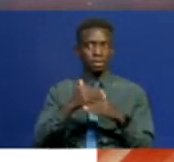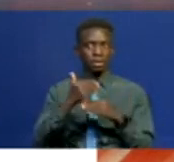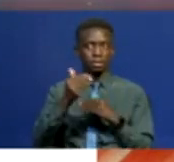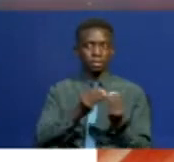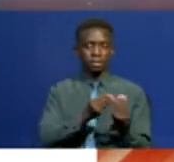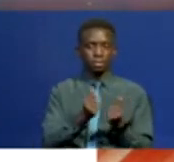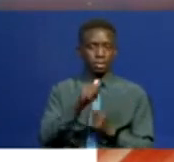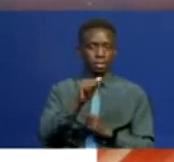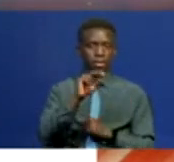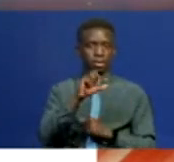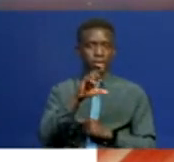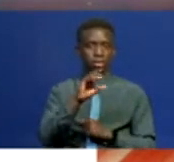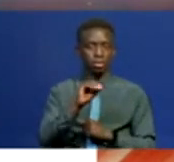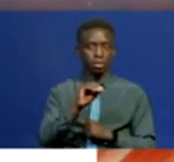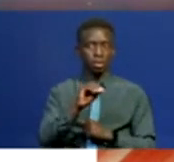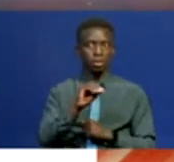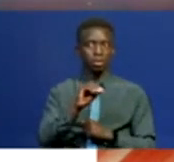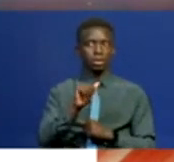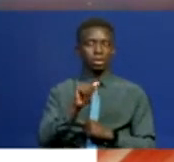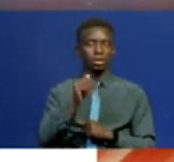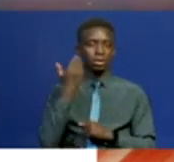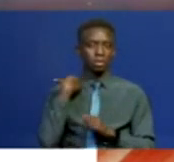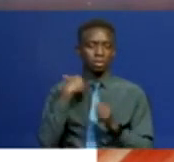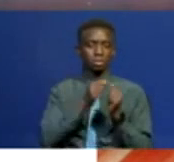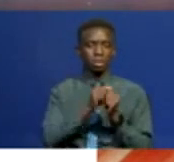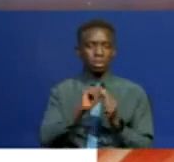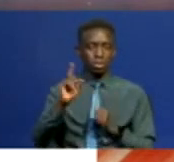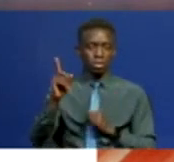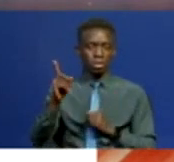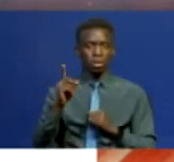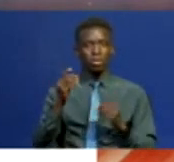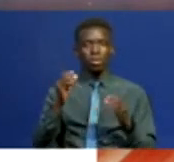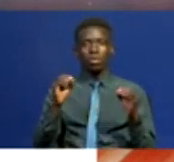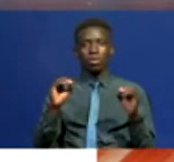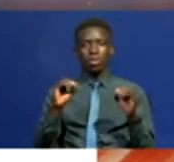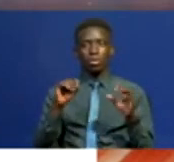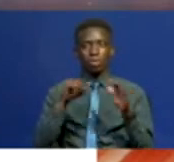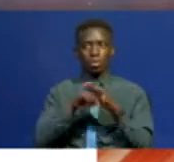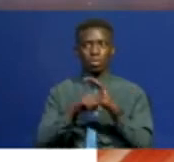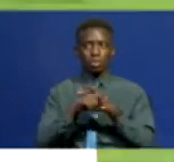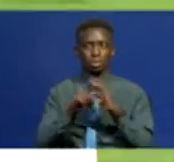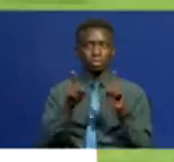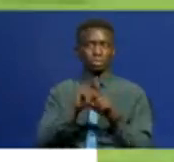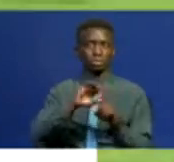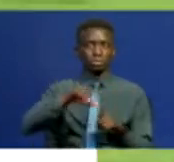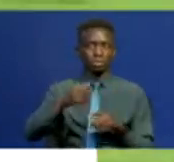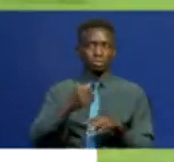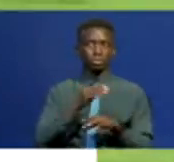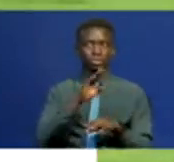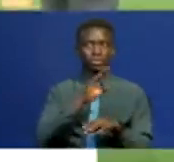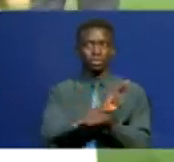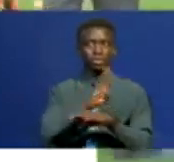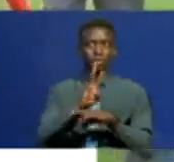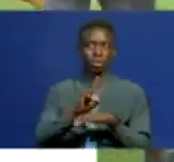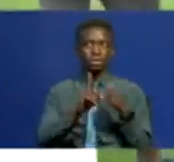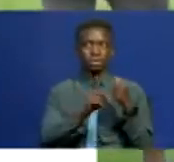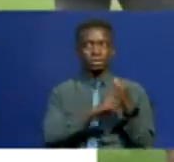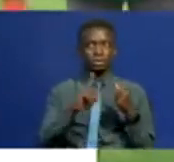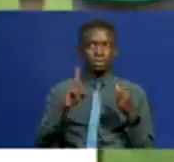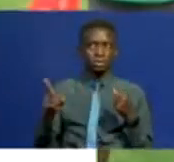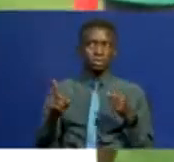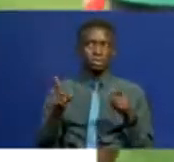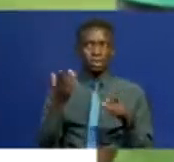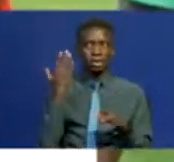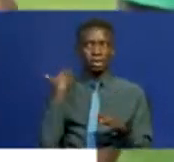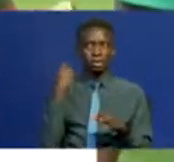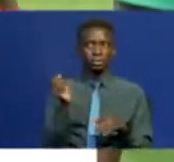Angola 10-1 on goals aggregate, while Cameroon defended Botswana 6-1 on goals aggregate